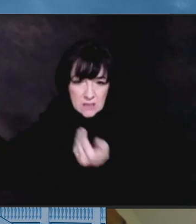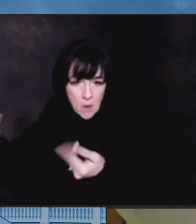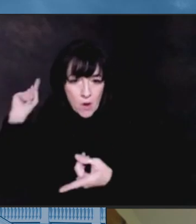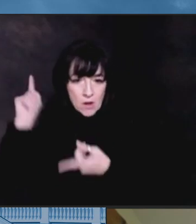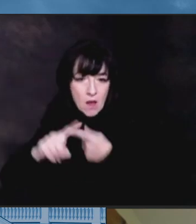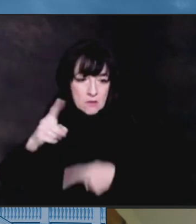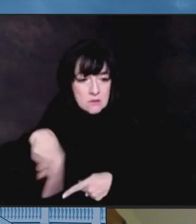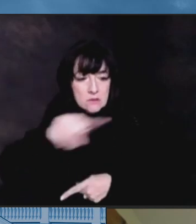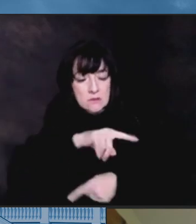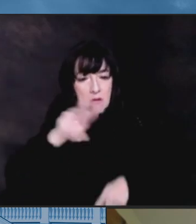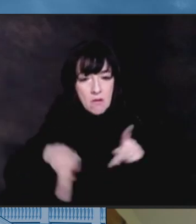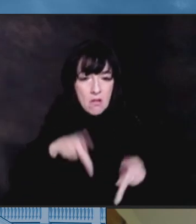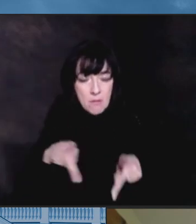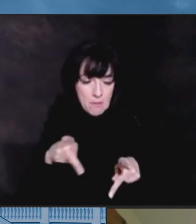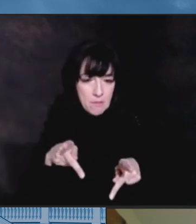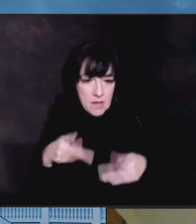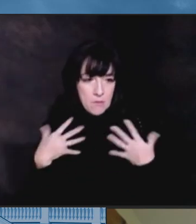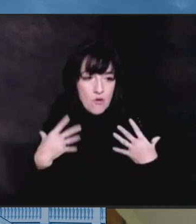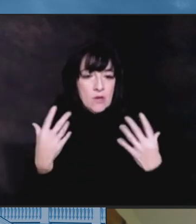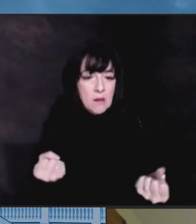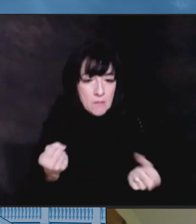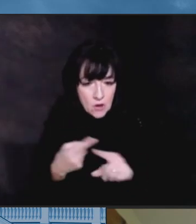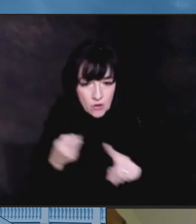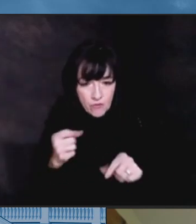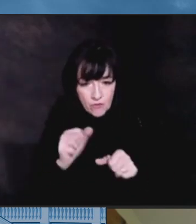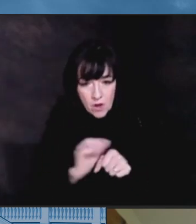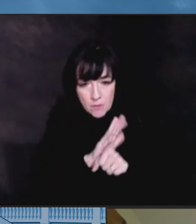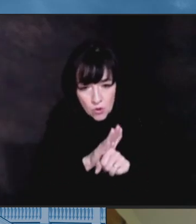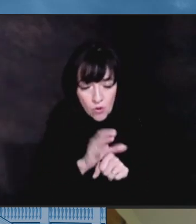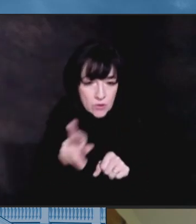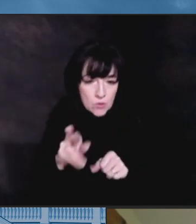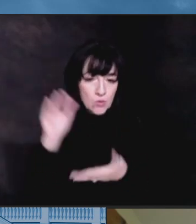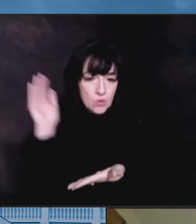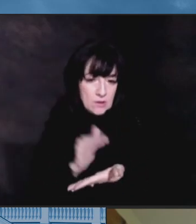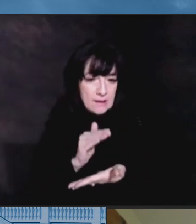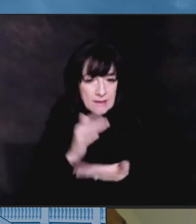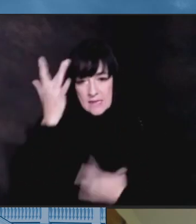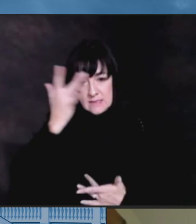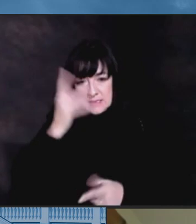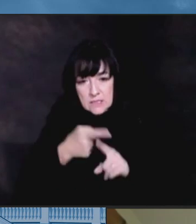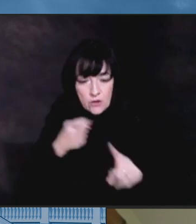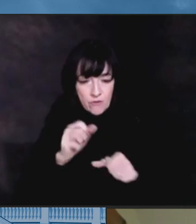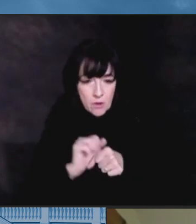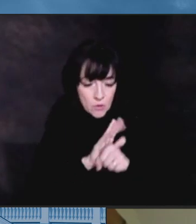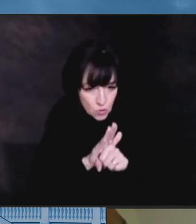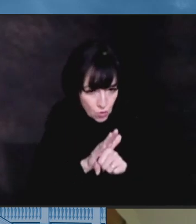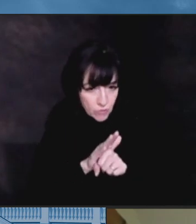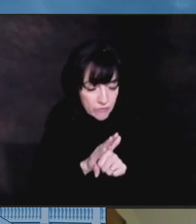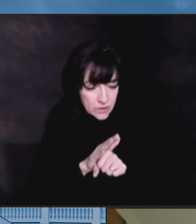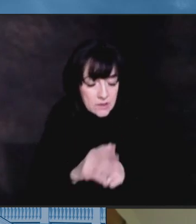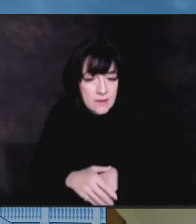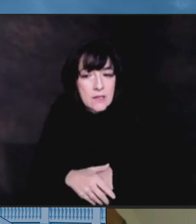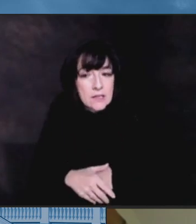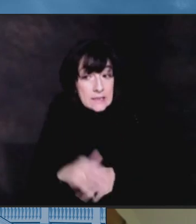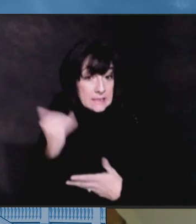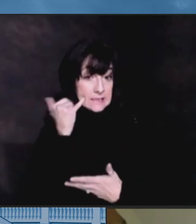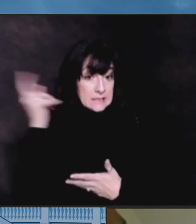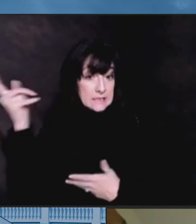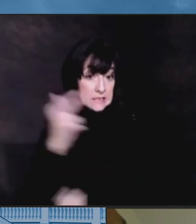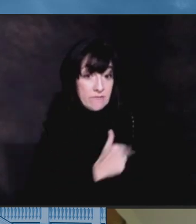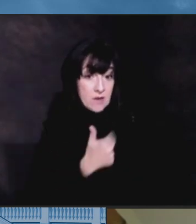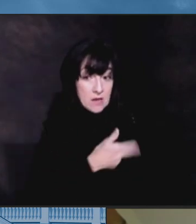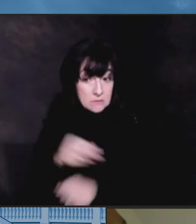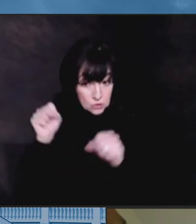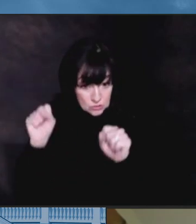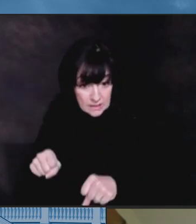It would be our preference for them to continue to manage that within some level of comfort that we